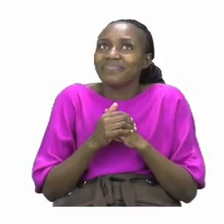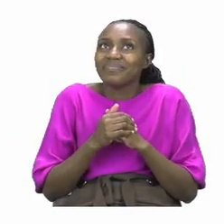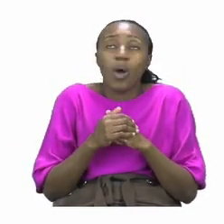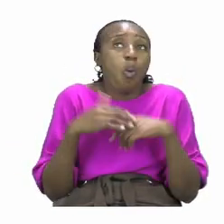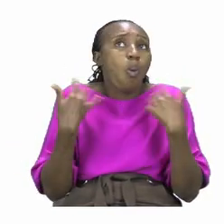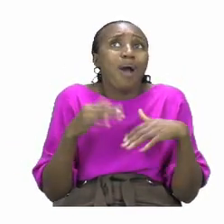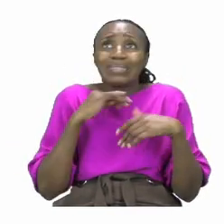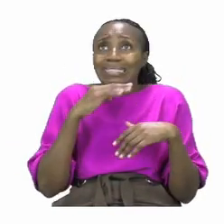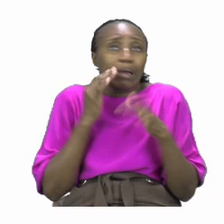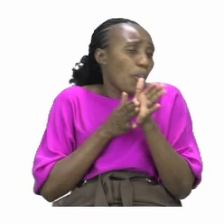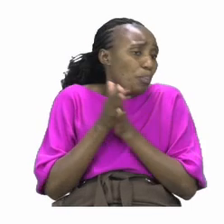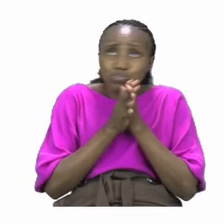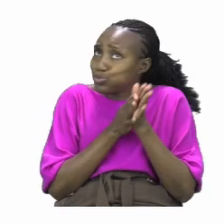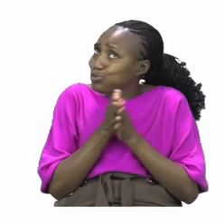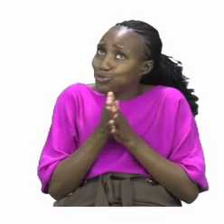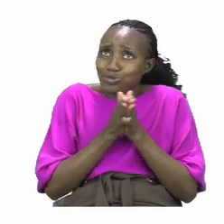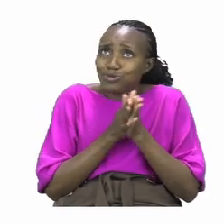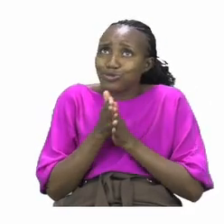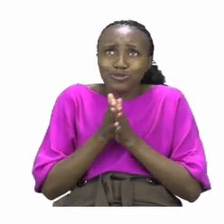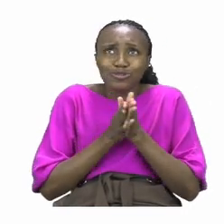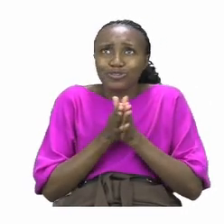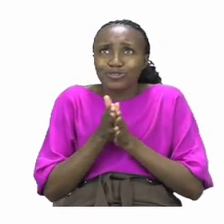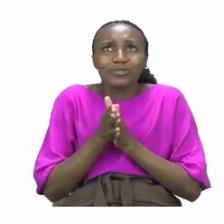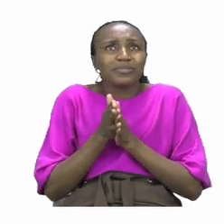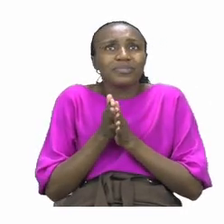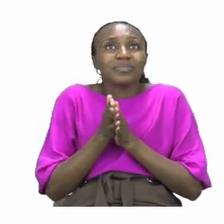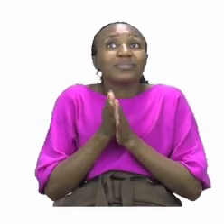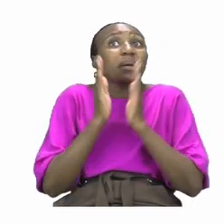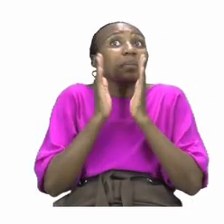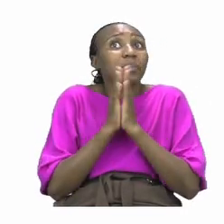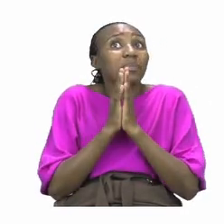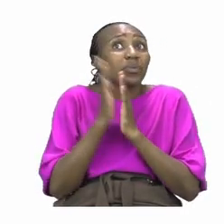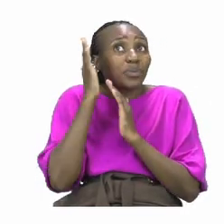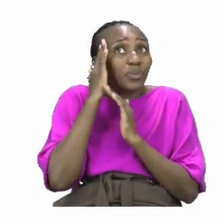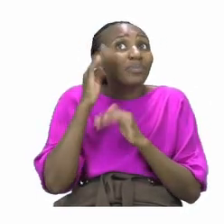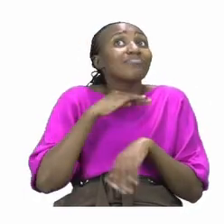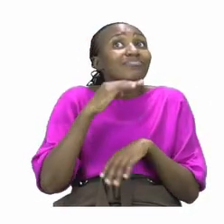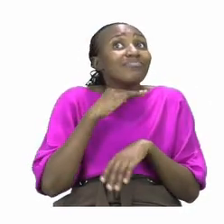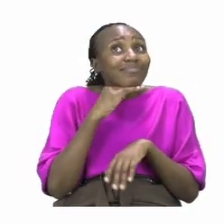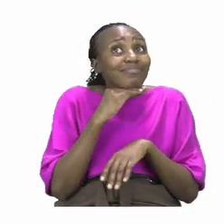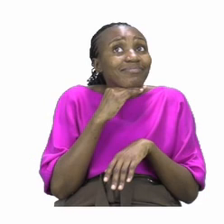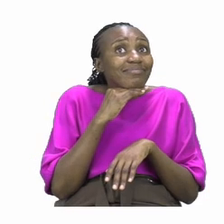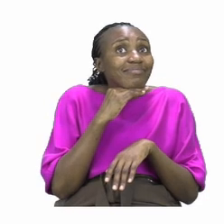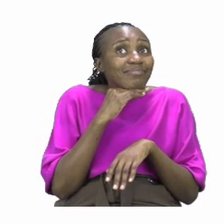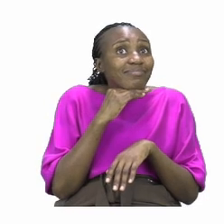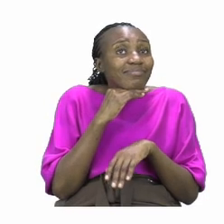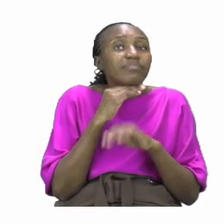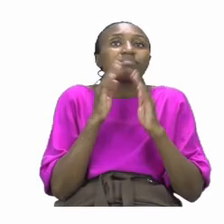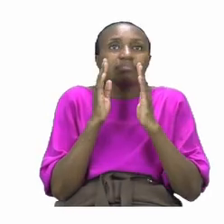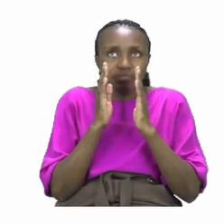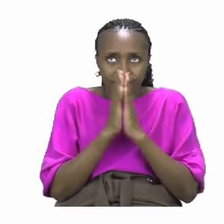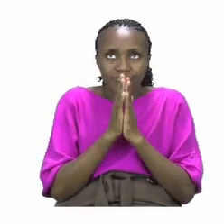Wow, what an interesting story, boys and girls. So, now that we know about Jack and the Beanstalk, now